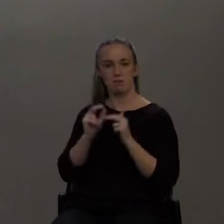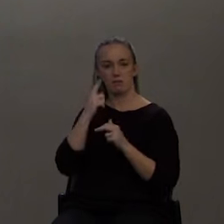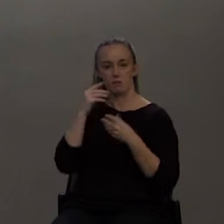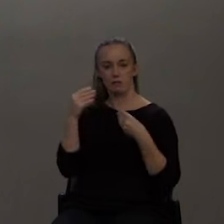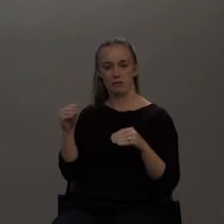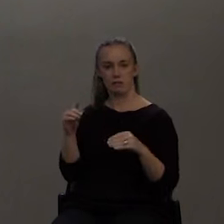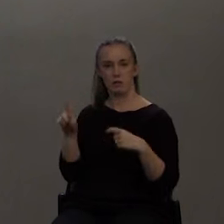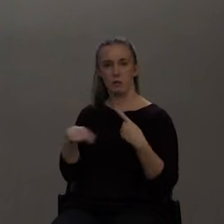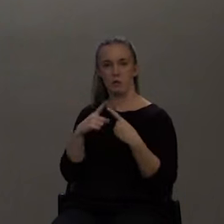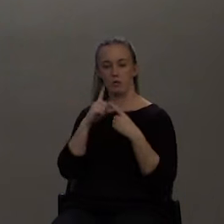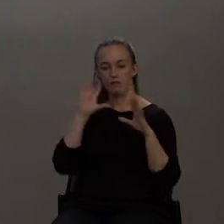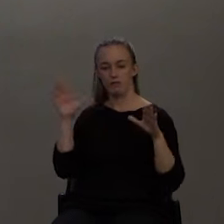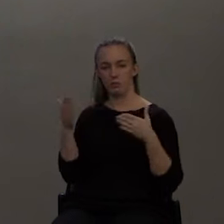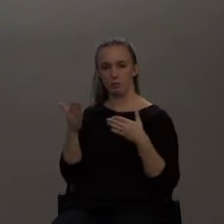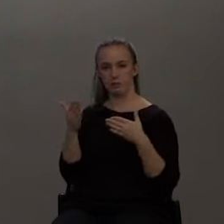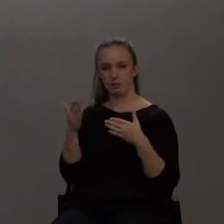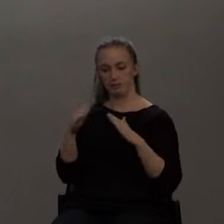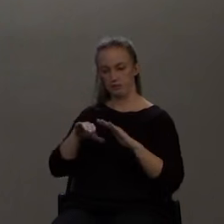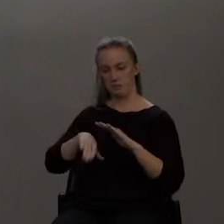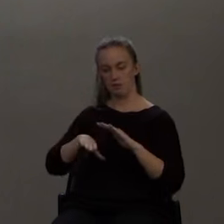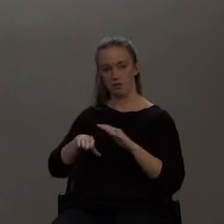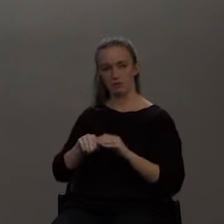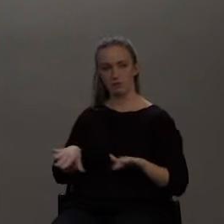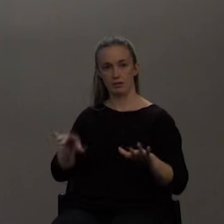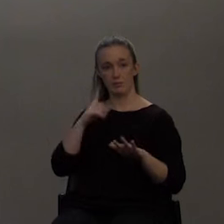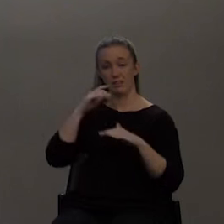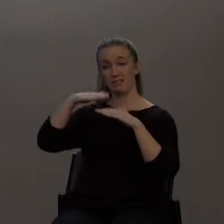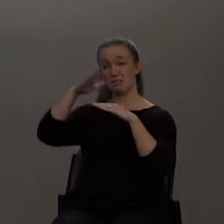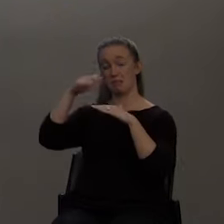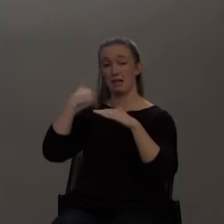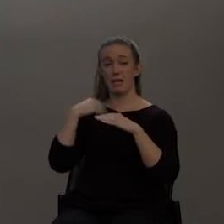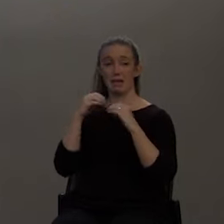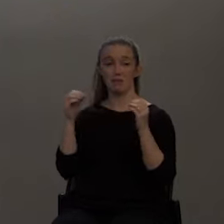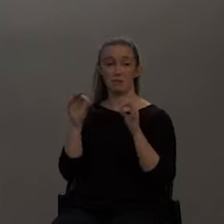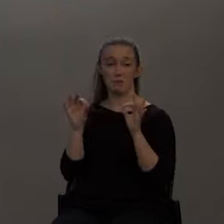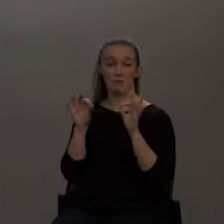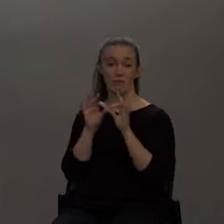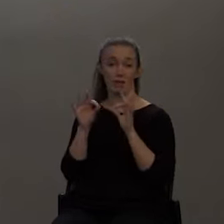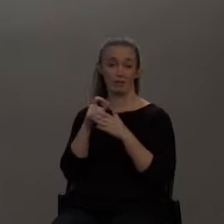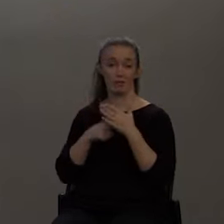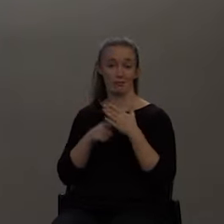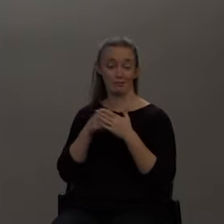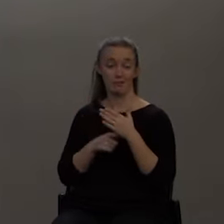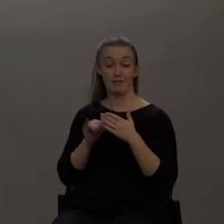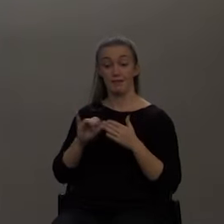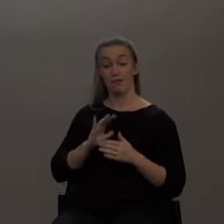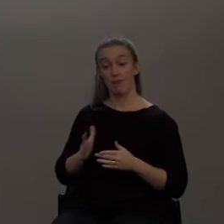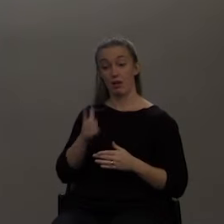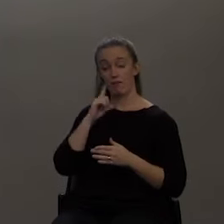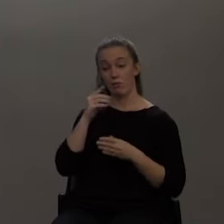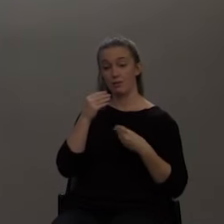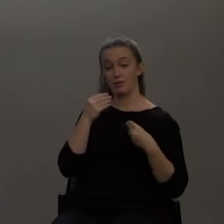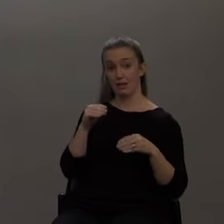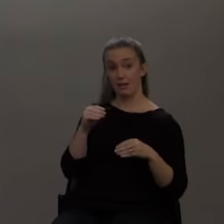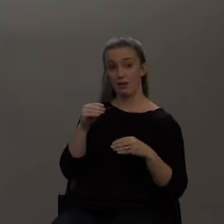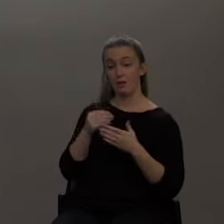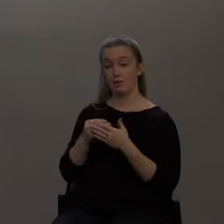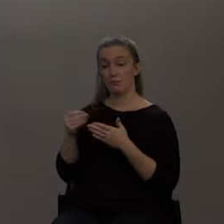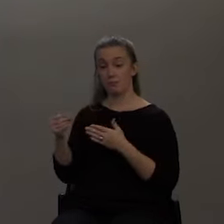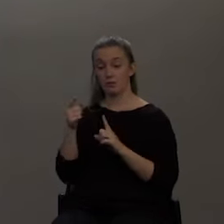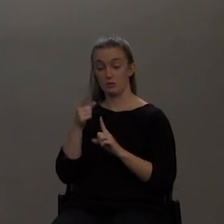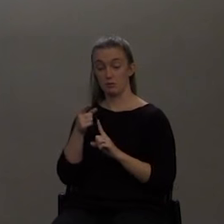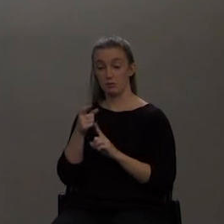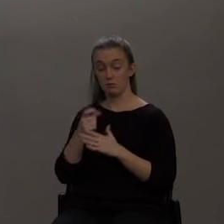ground floor because they realize the upper level effectively has no value. That's fine from sale and purchase price, that's terrible from an economic